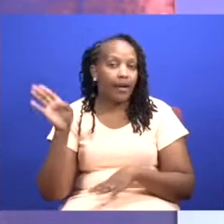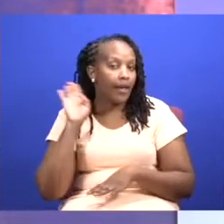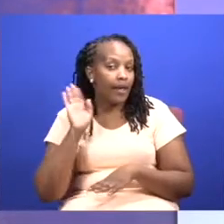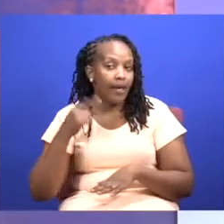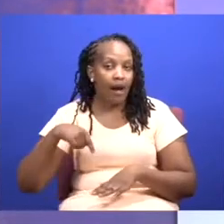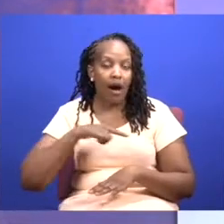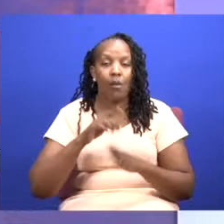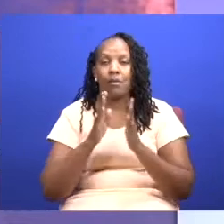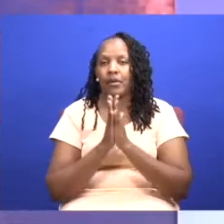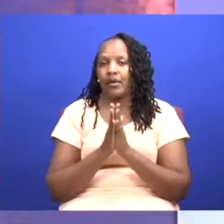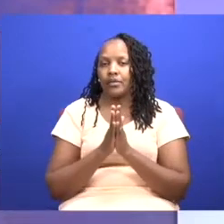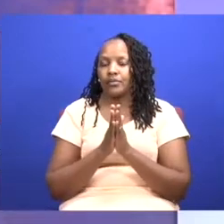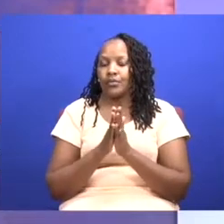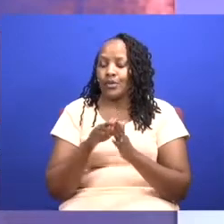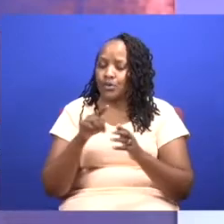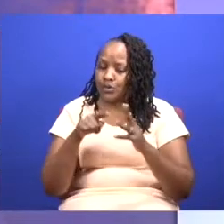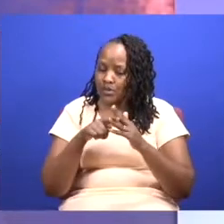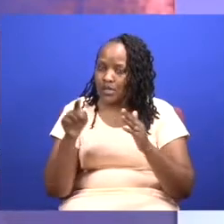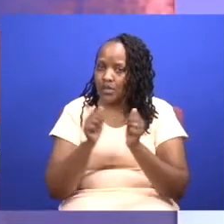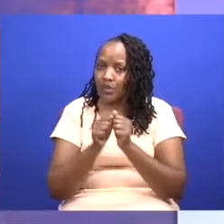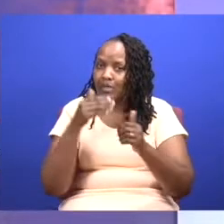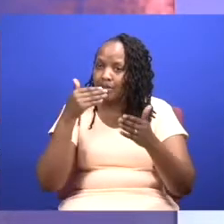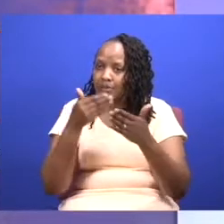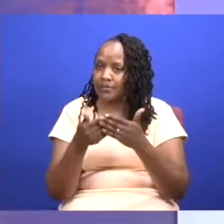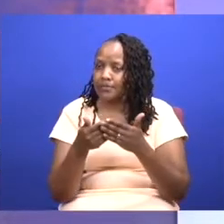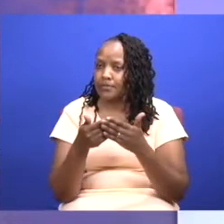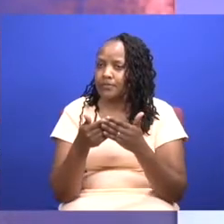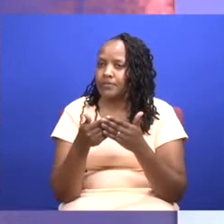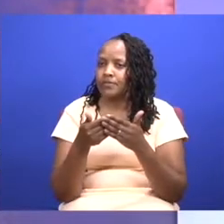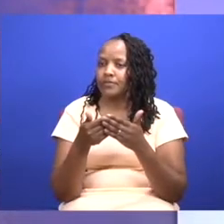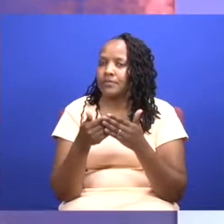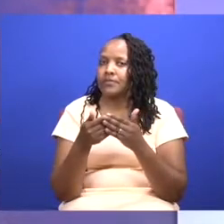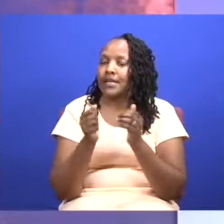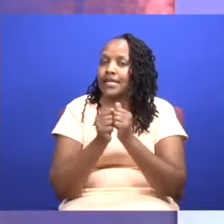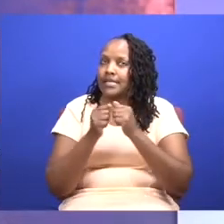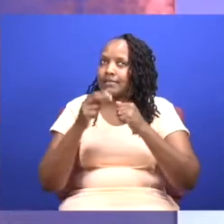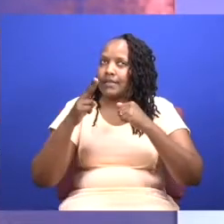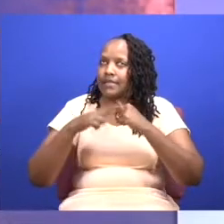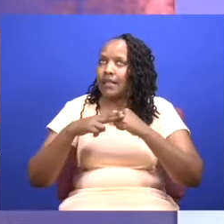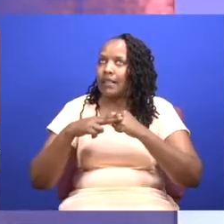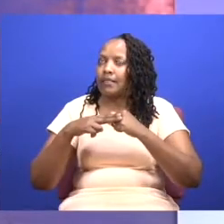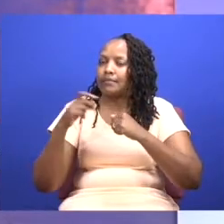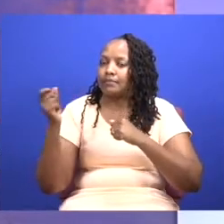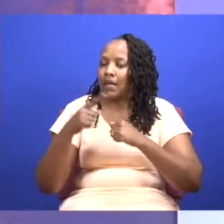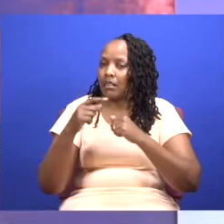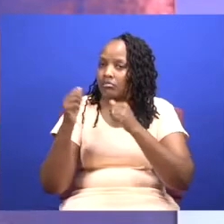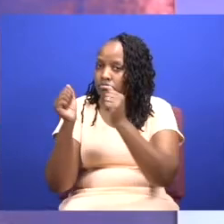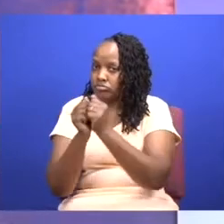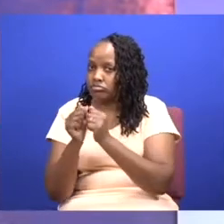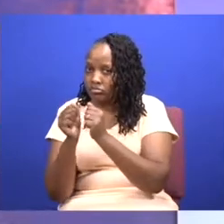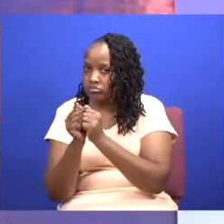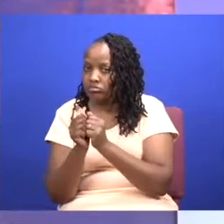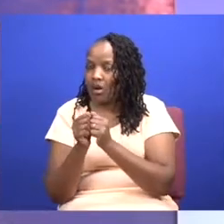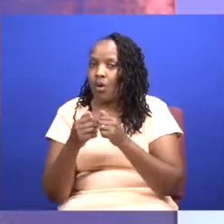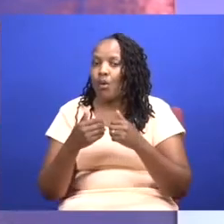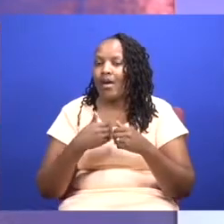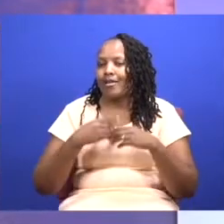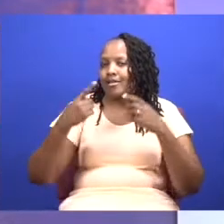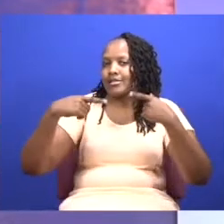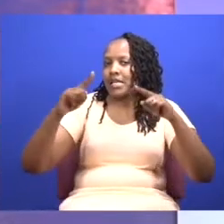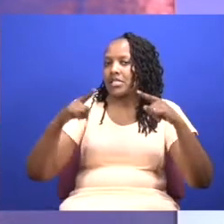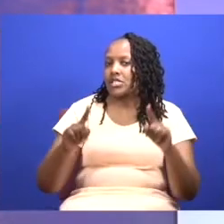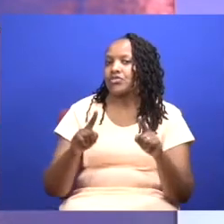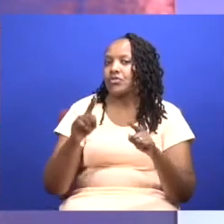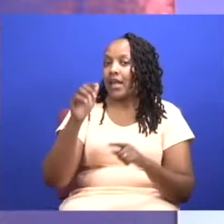with Thanksgiving. Yesterday, Saturday, 17th of October, we had a successful ADC, that's an